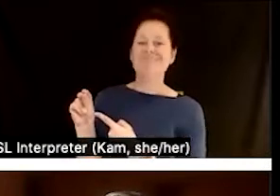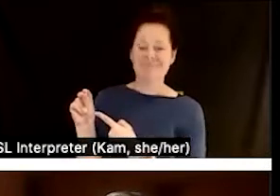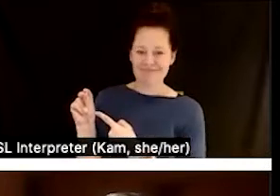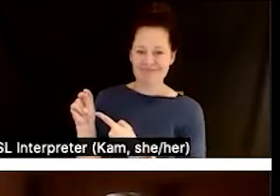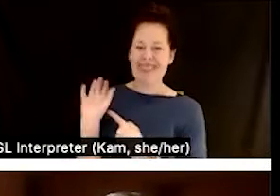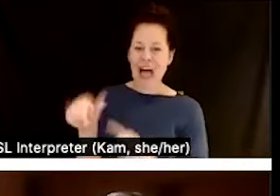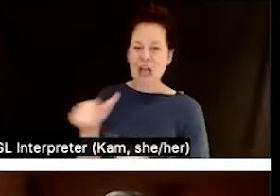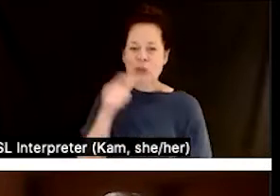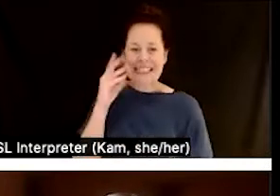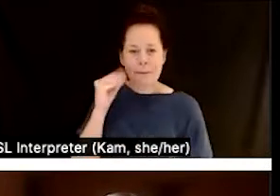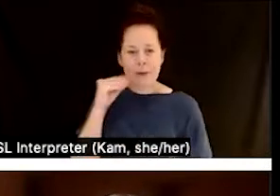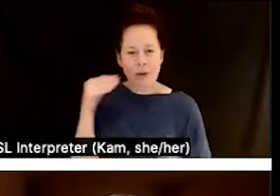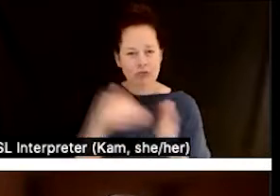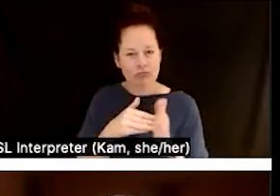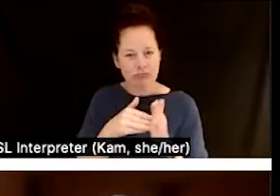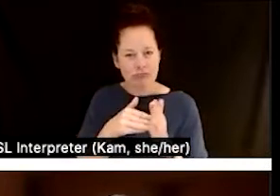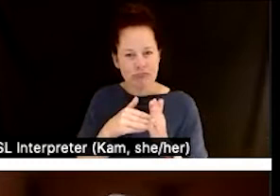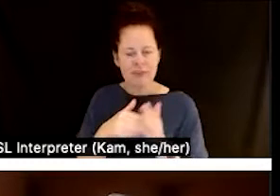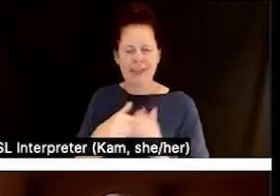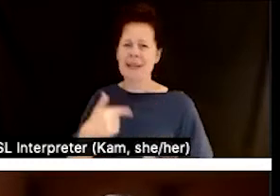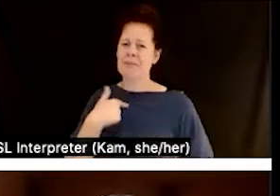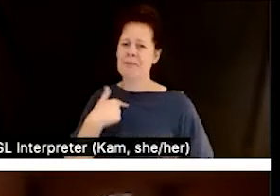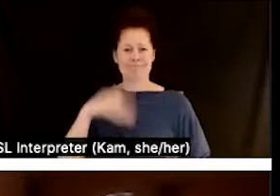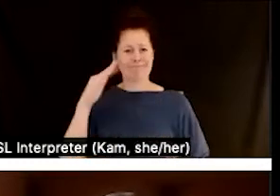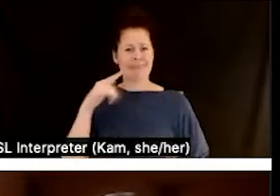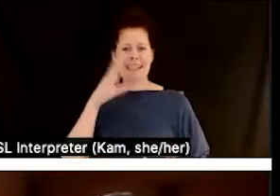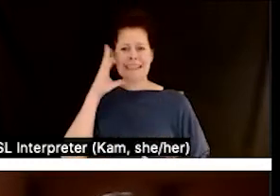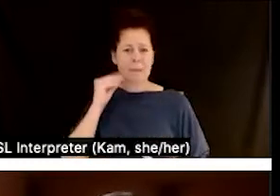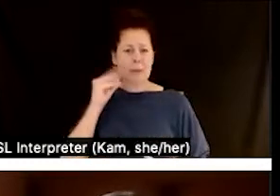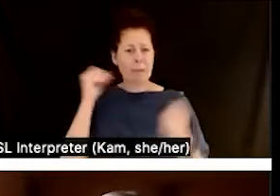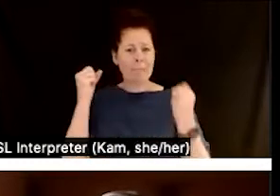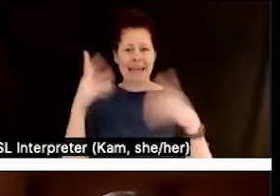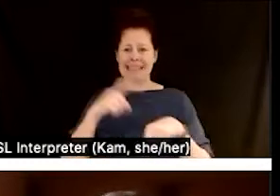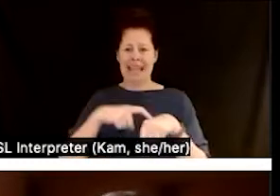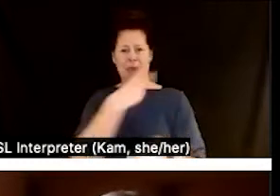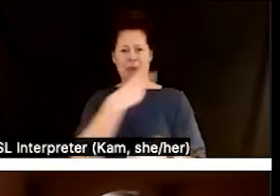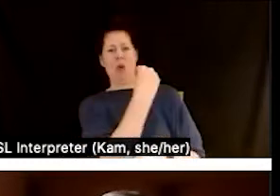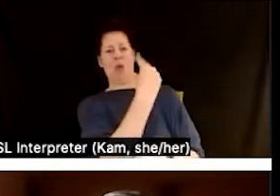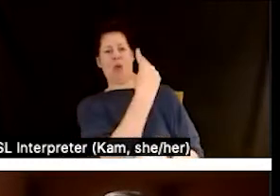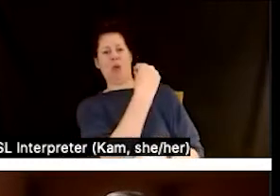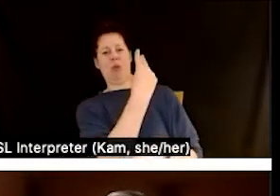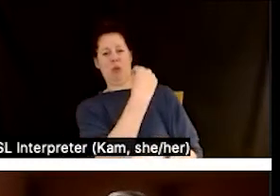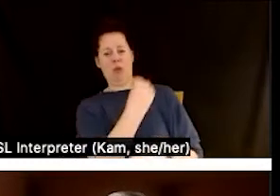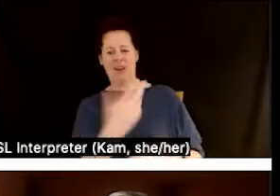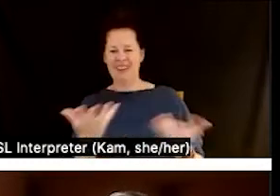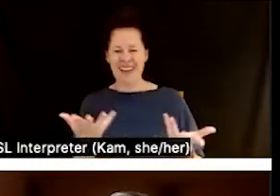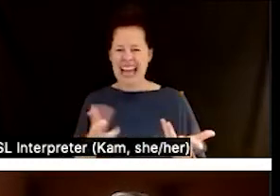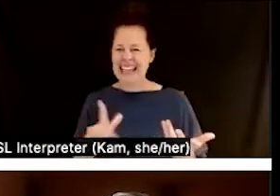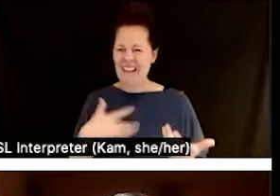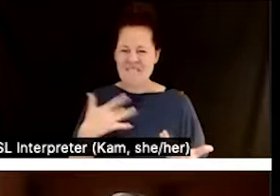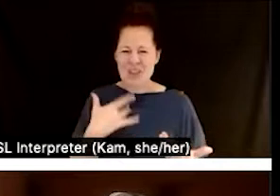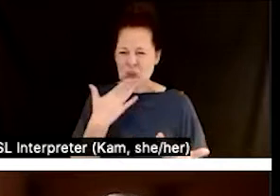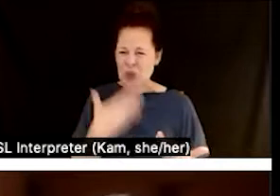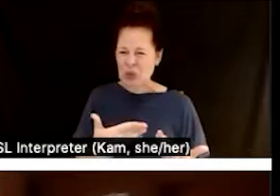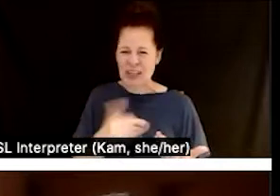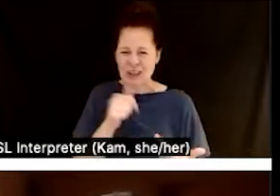really doesn't leave a good taste in either person's experience. You know, you want to be able to make